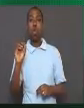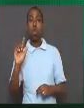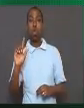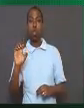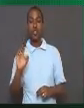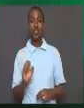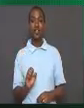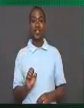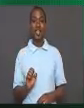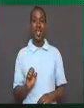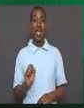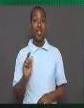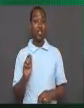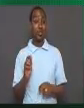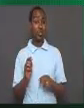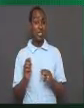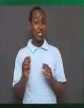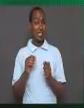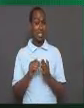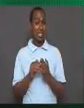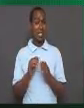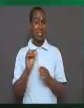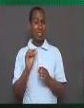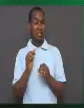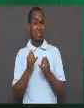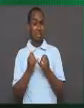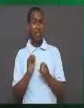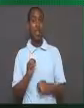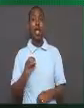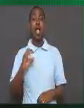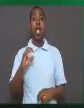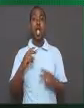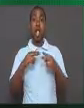Arterioles divide even further into capillaries.